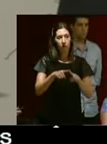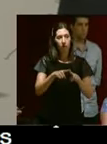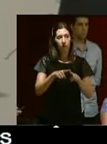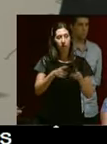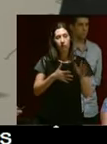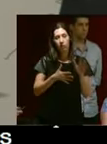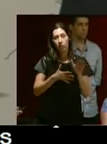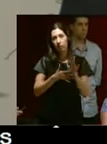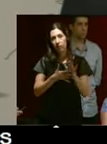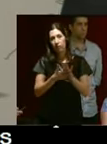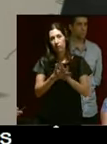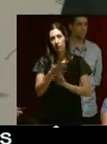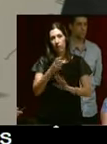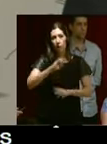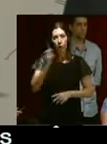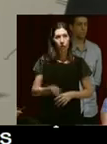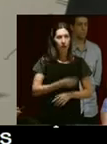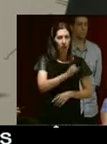alternative was to